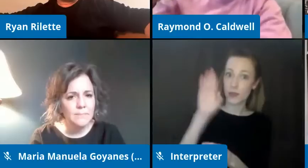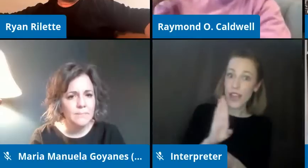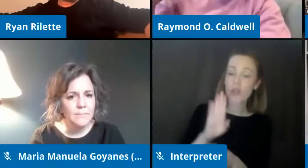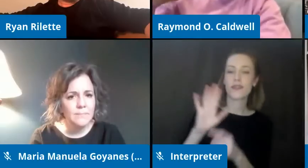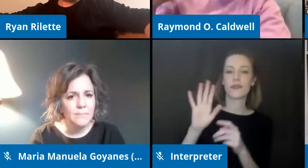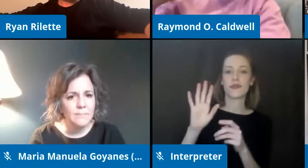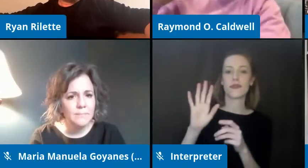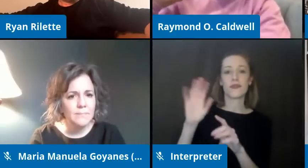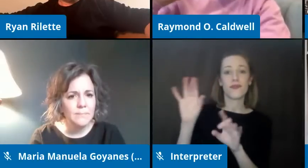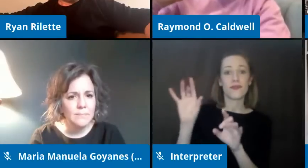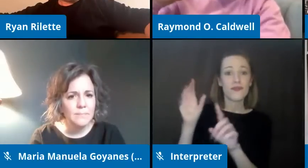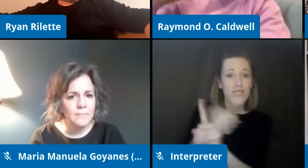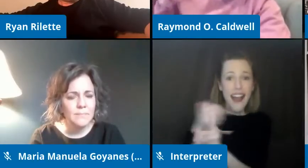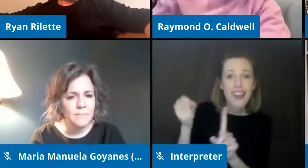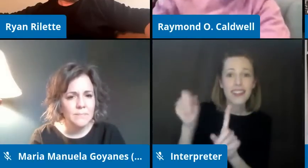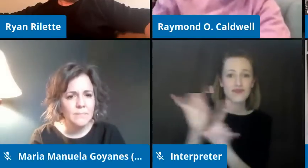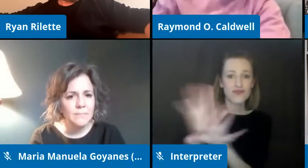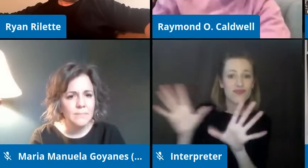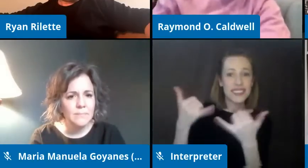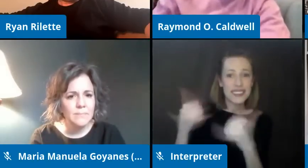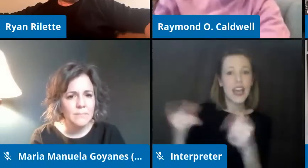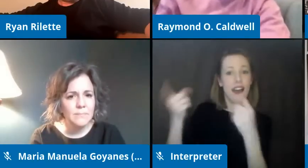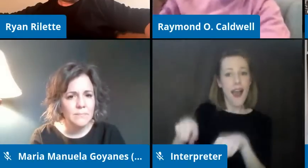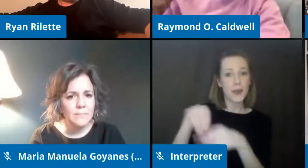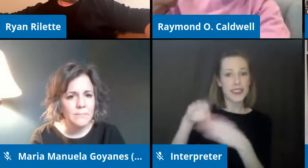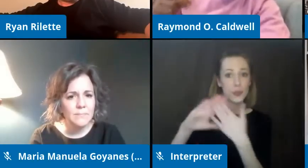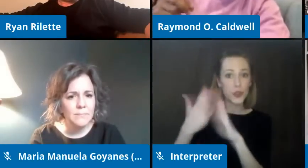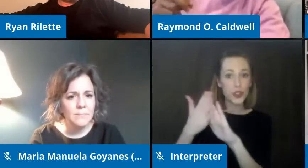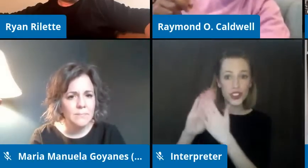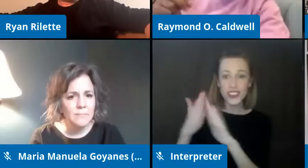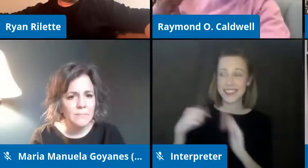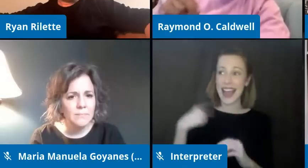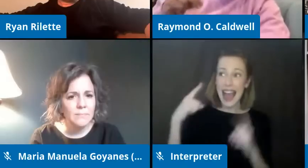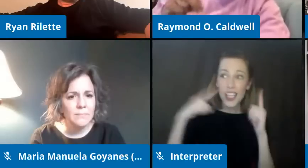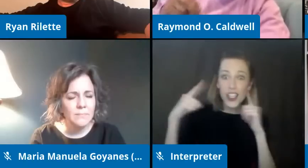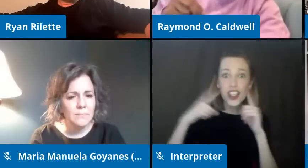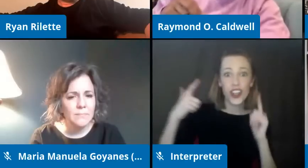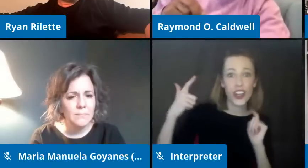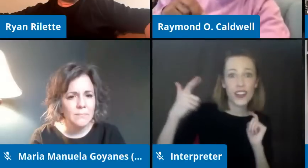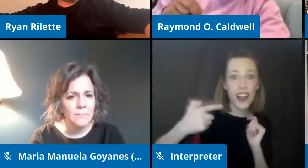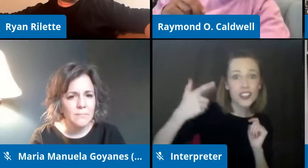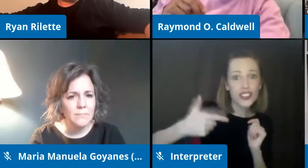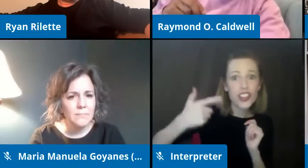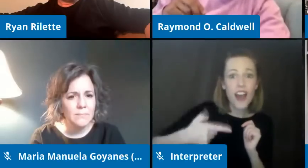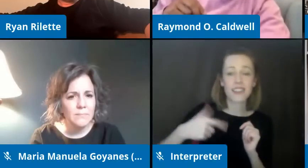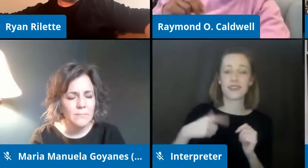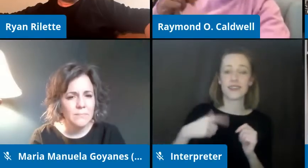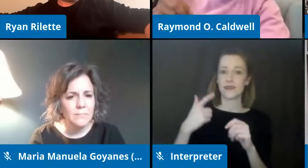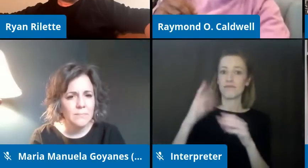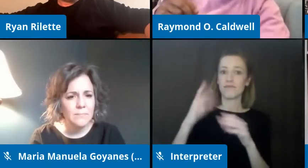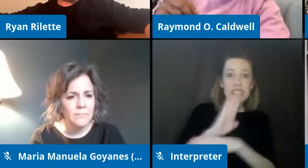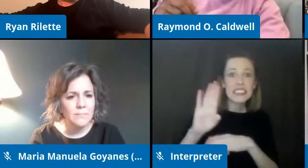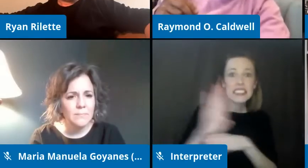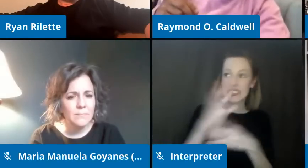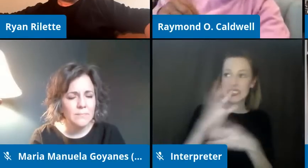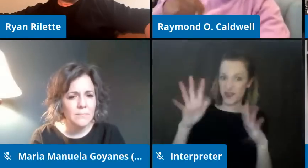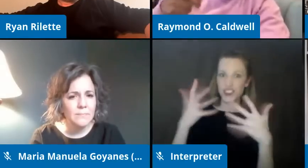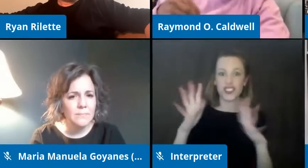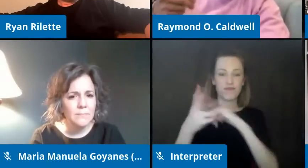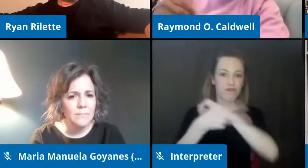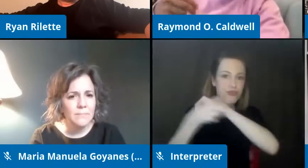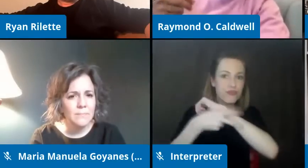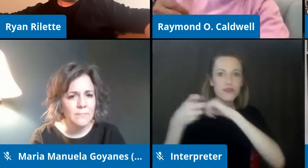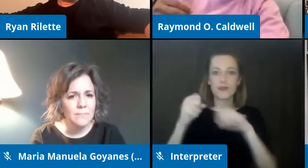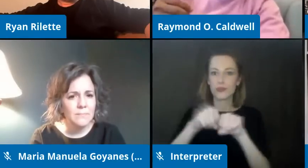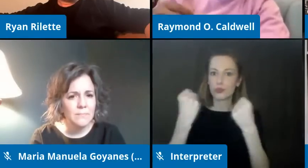community. I'm still hearing gunshots. Businesses are still being broken into in my community. And so when we start thinking about